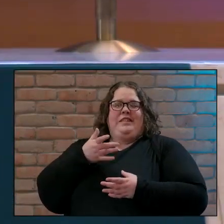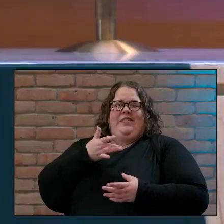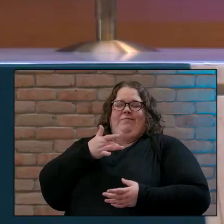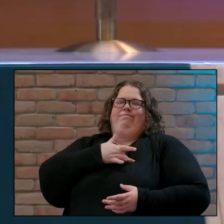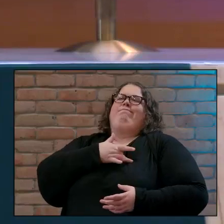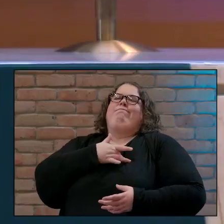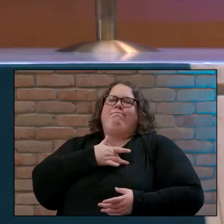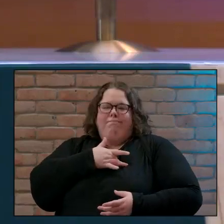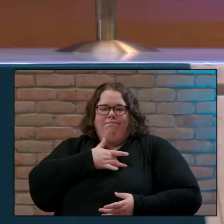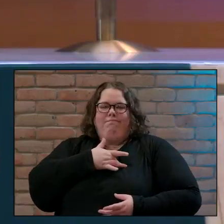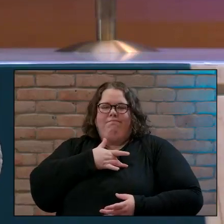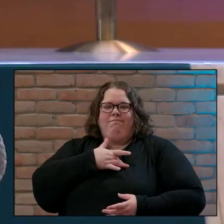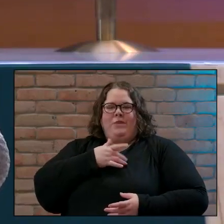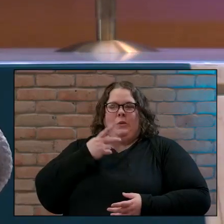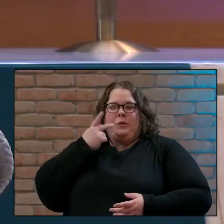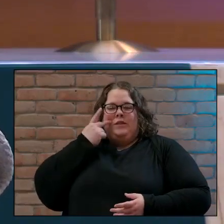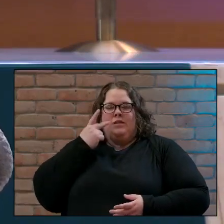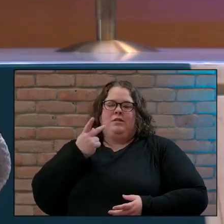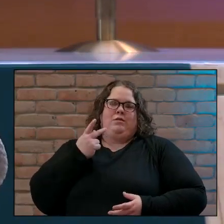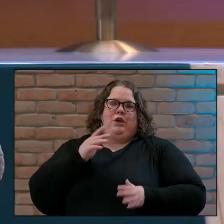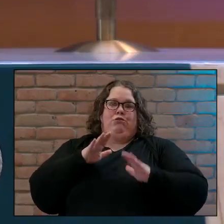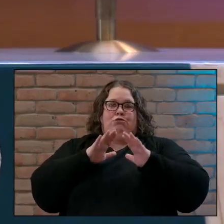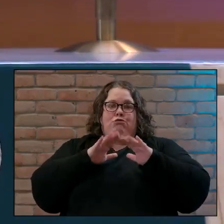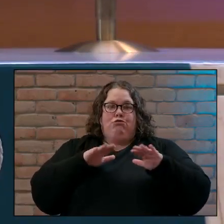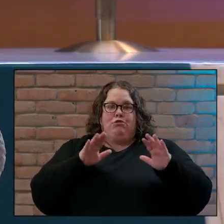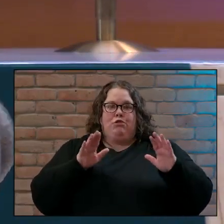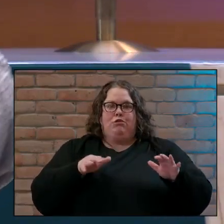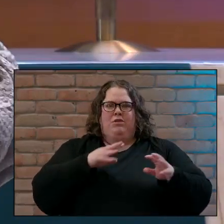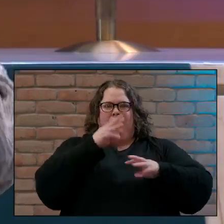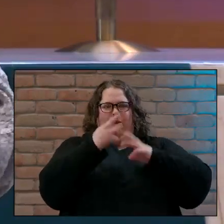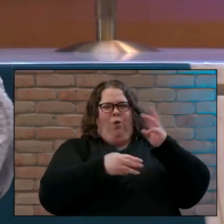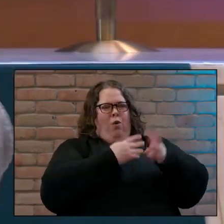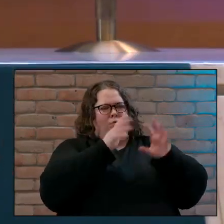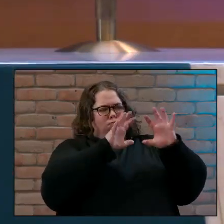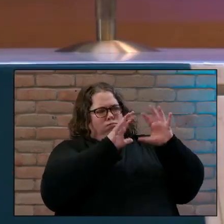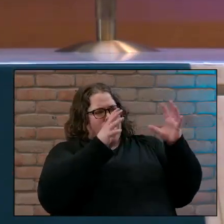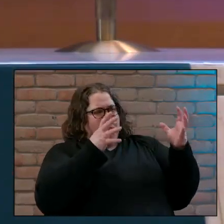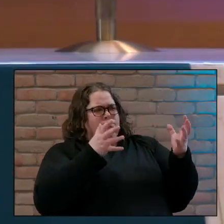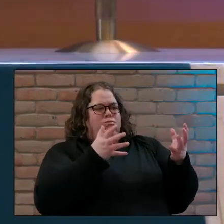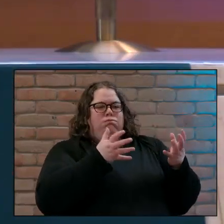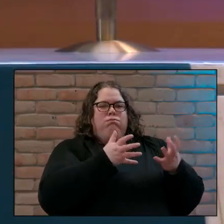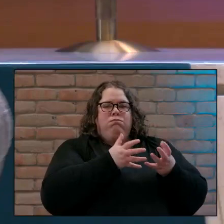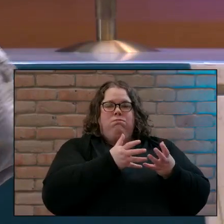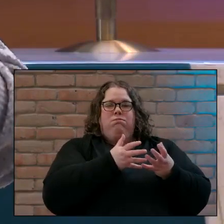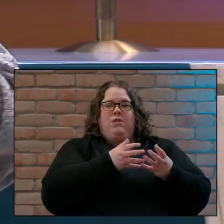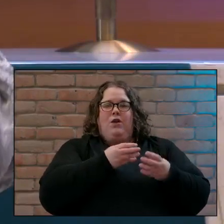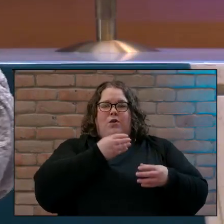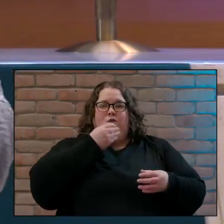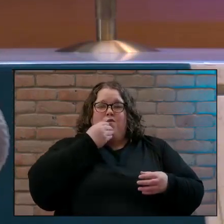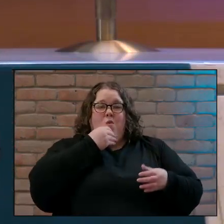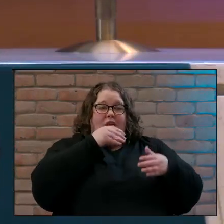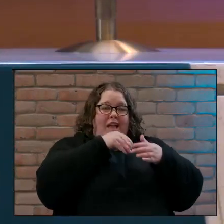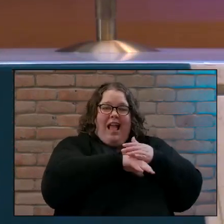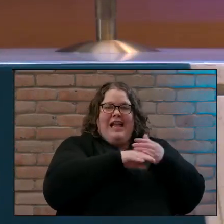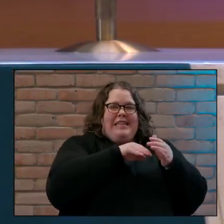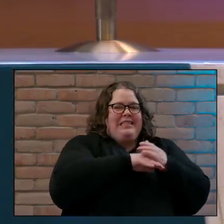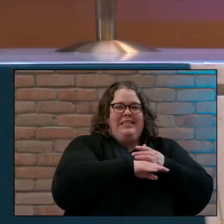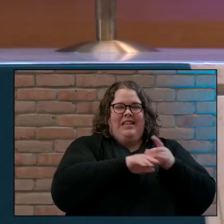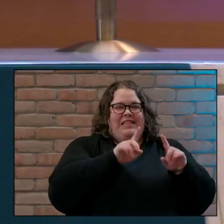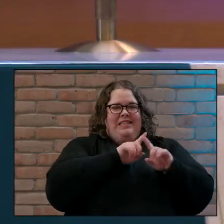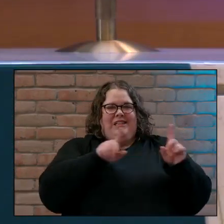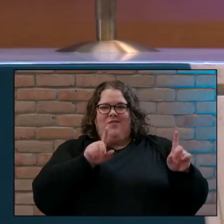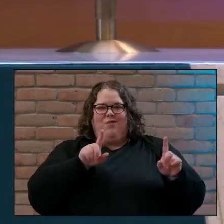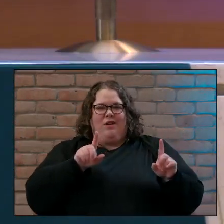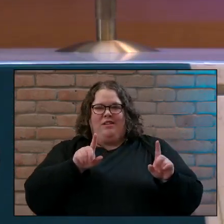our hearts as we see that there are children throughout the world who don't have access to food in the way that we do today